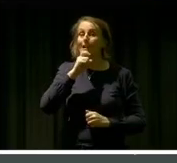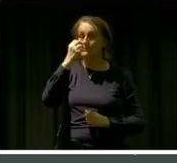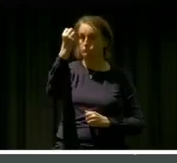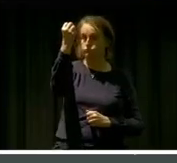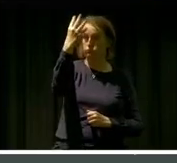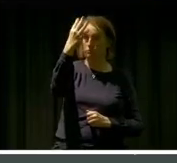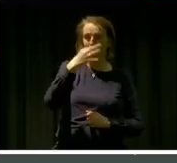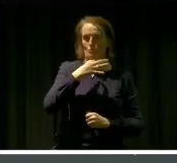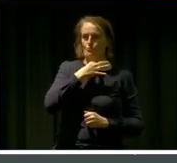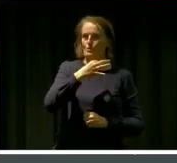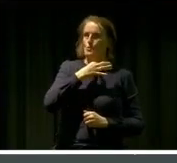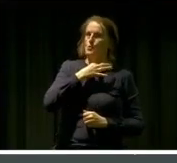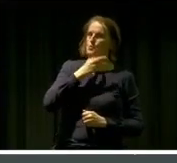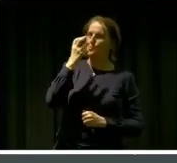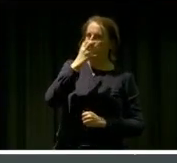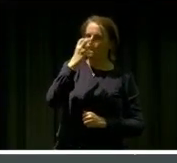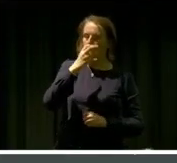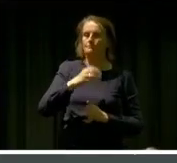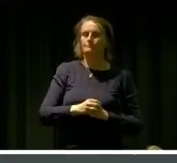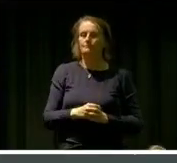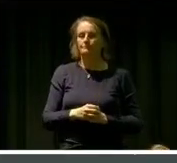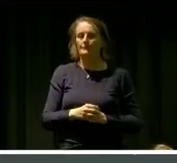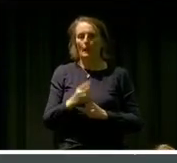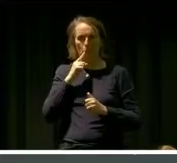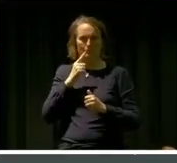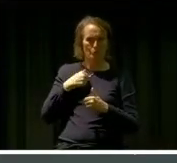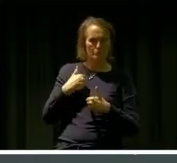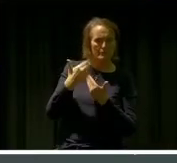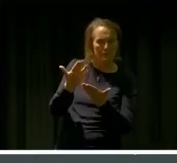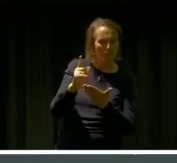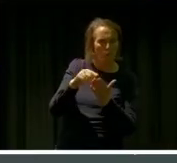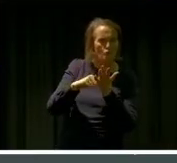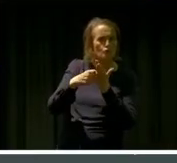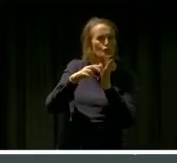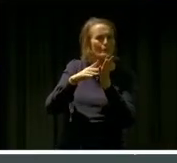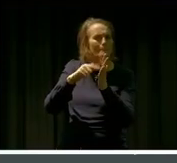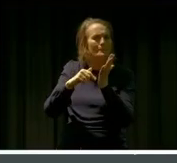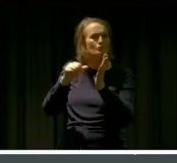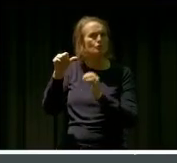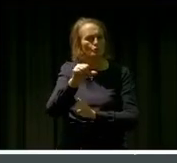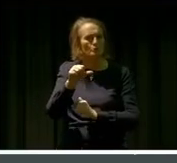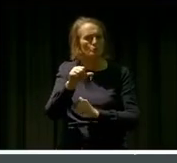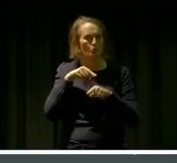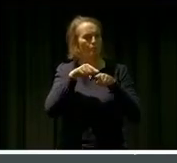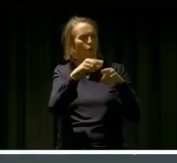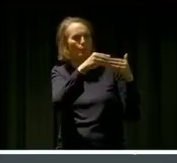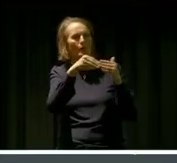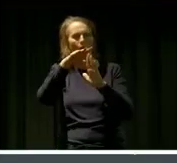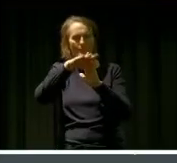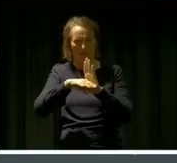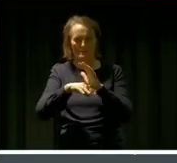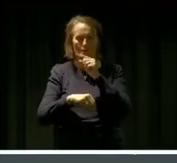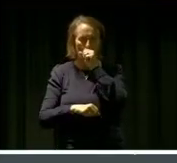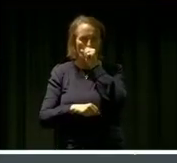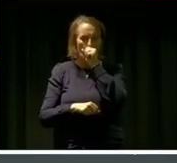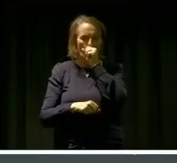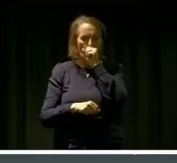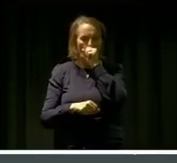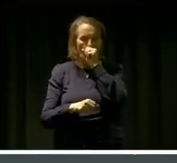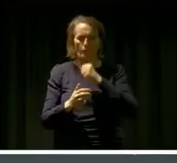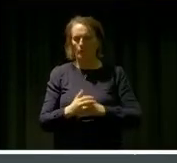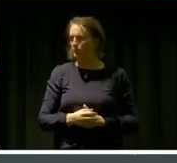needing intervention, the intervention as indicated from the literature and guidelines, and the target. The